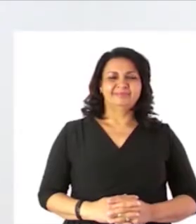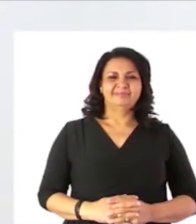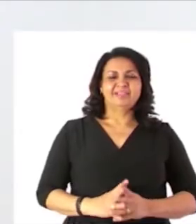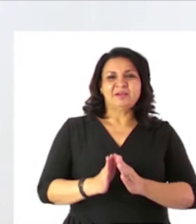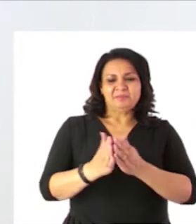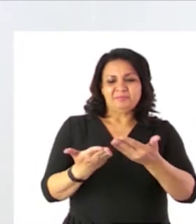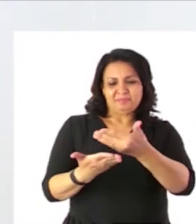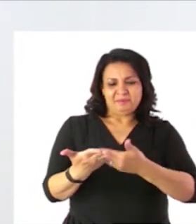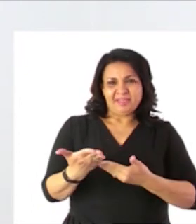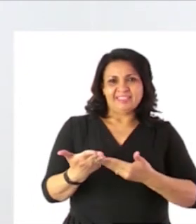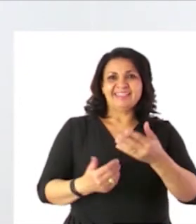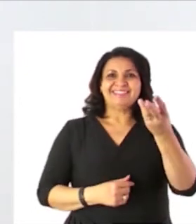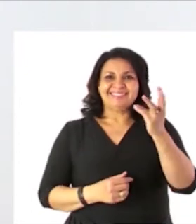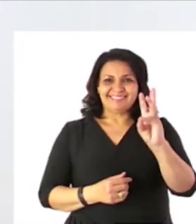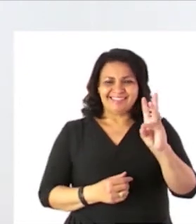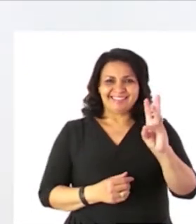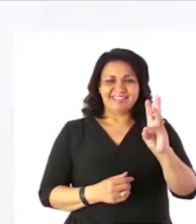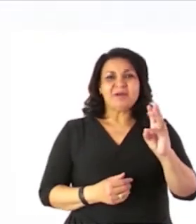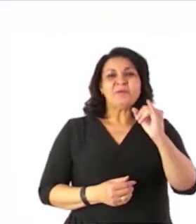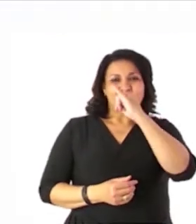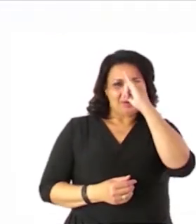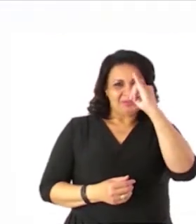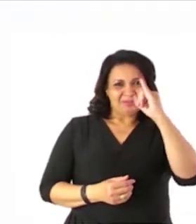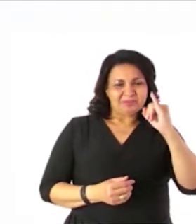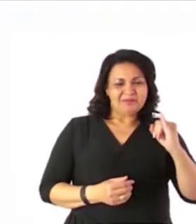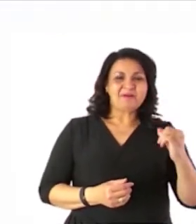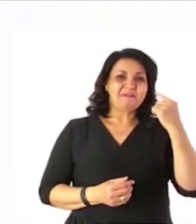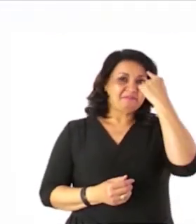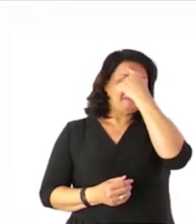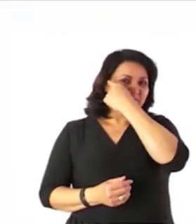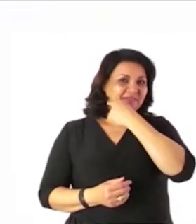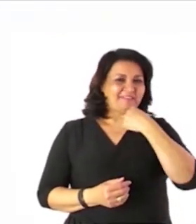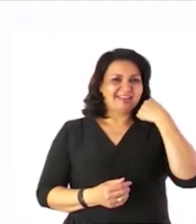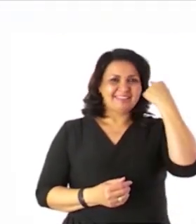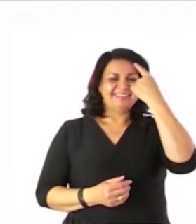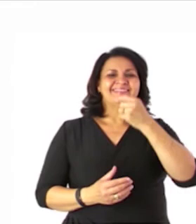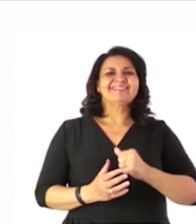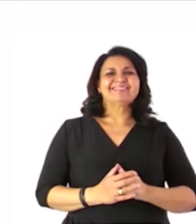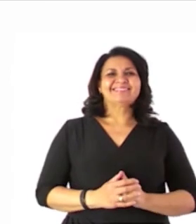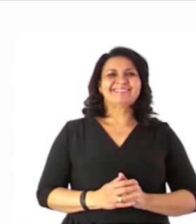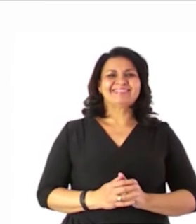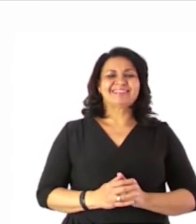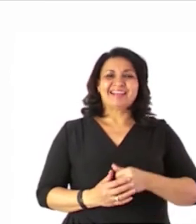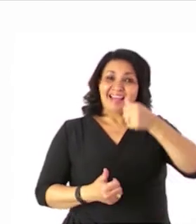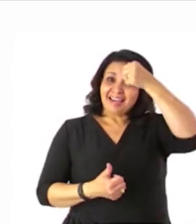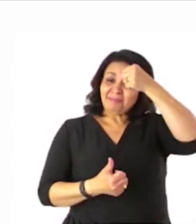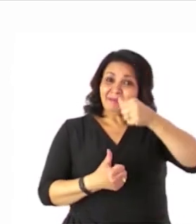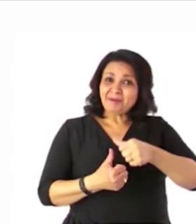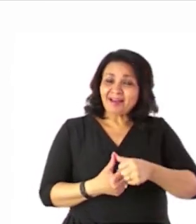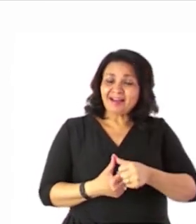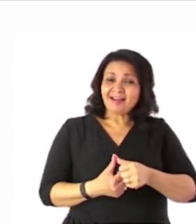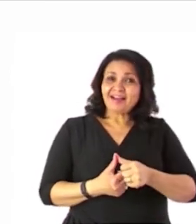On page 6, we're going to draw this face on the open space. Remember, we talked